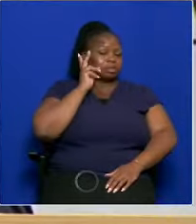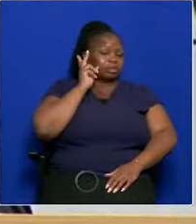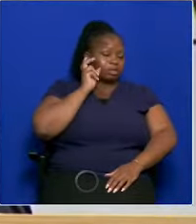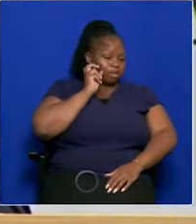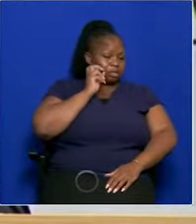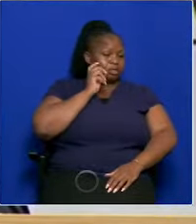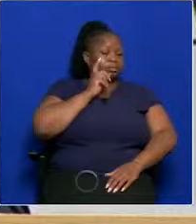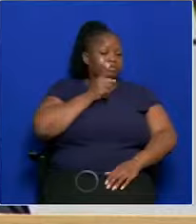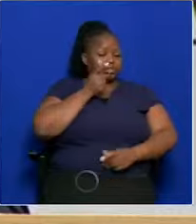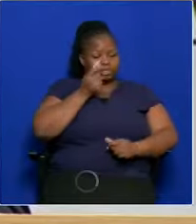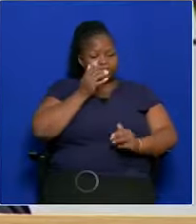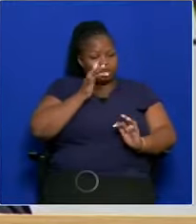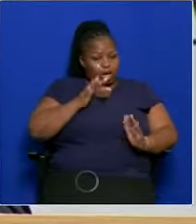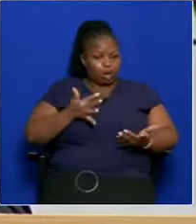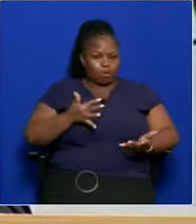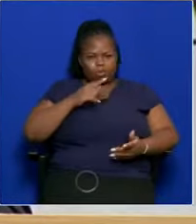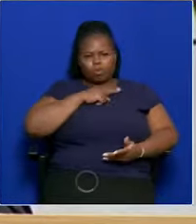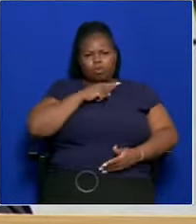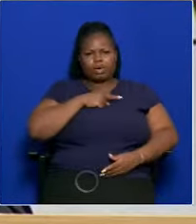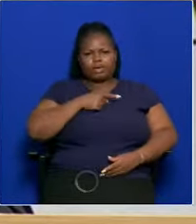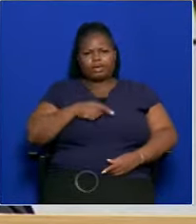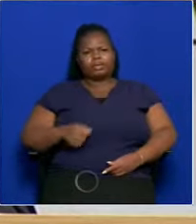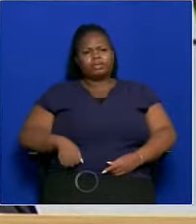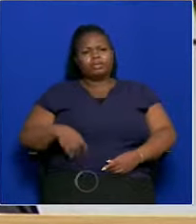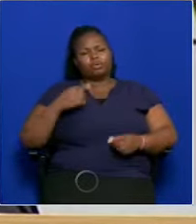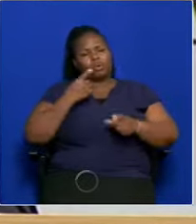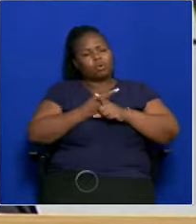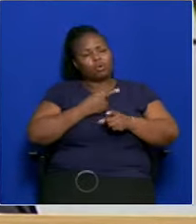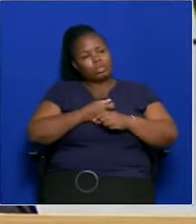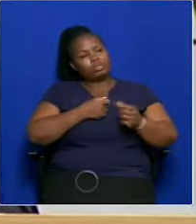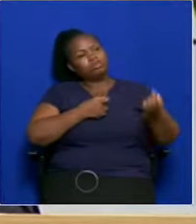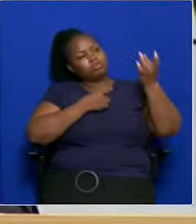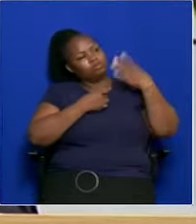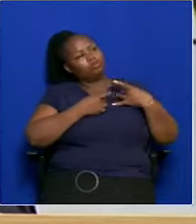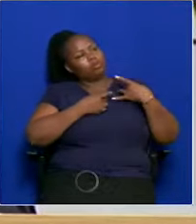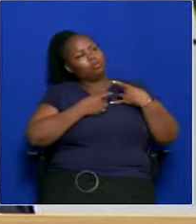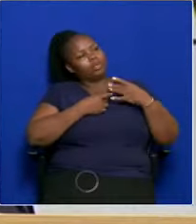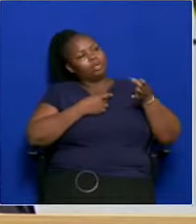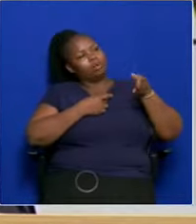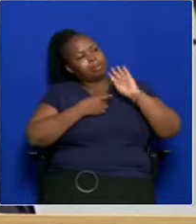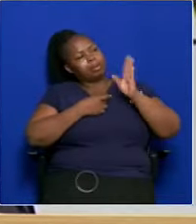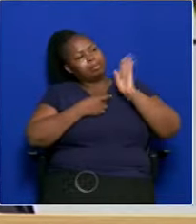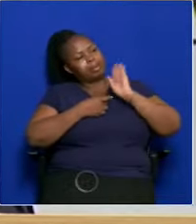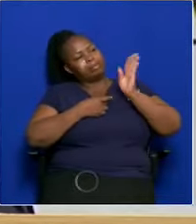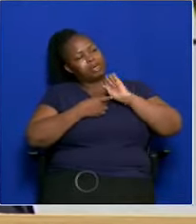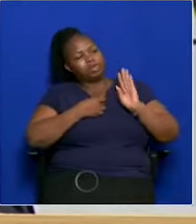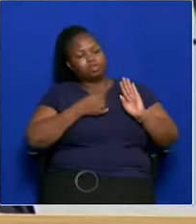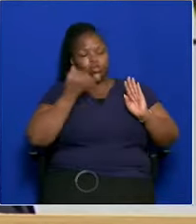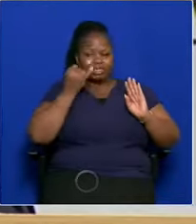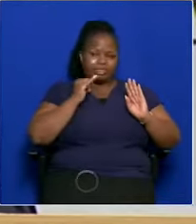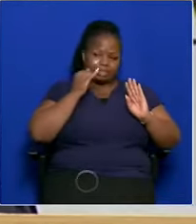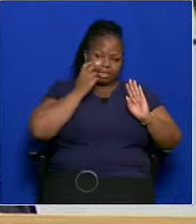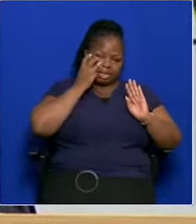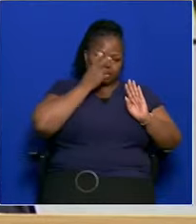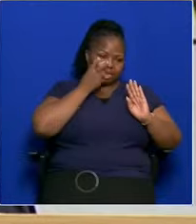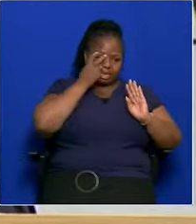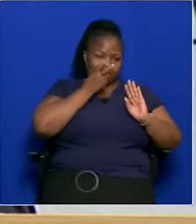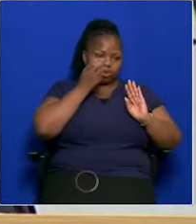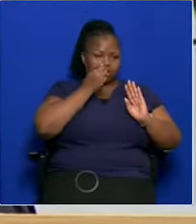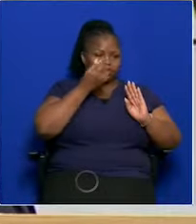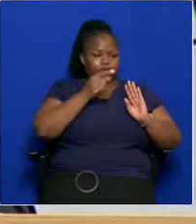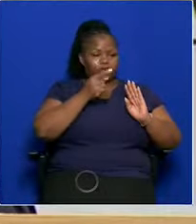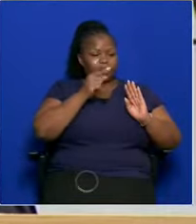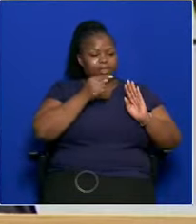then the message will be coming back to me to say, we still seeing what and whatsoever. So,